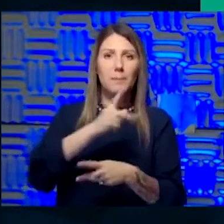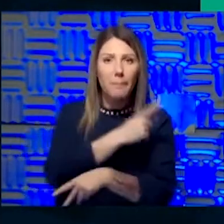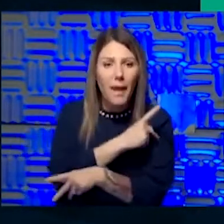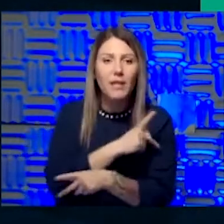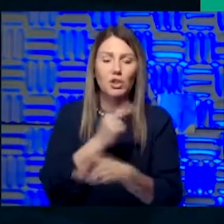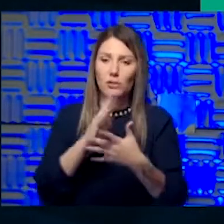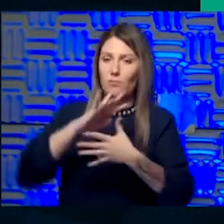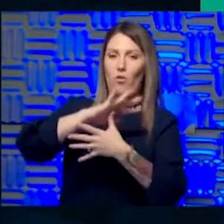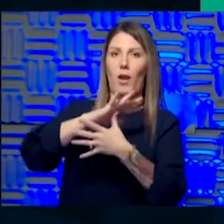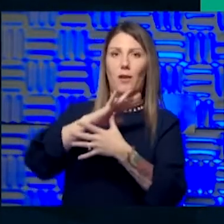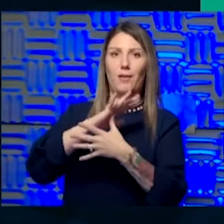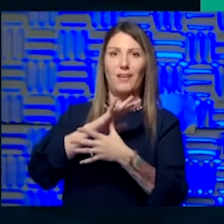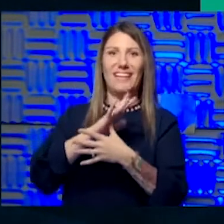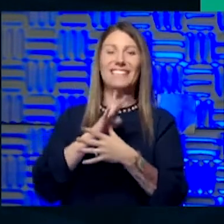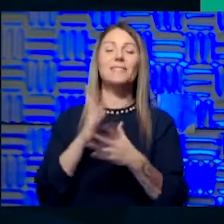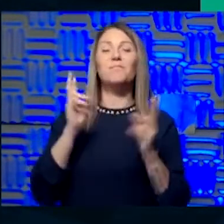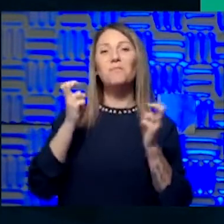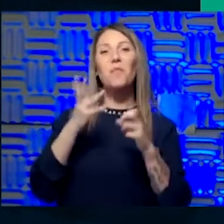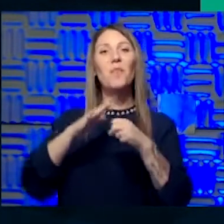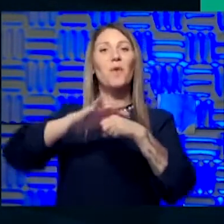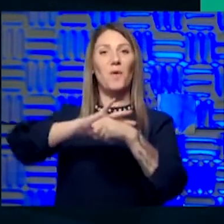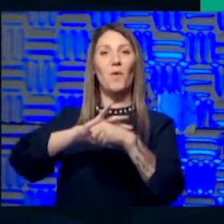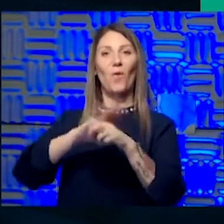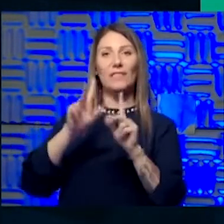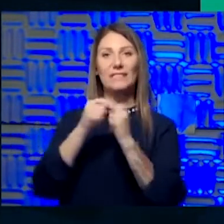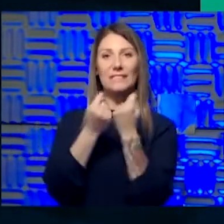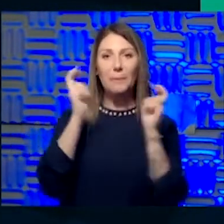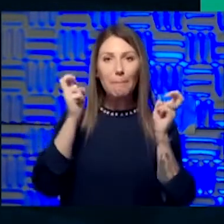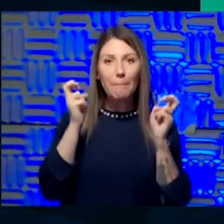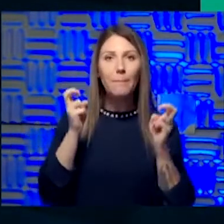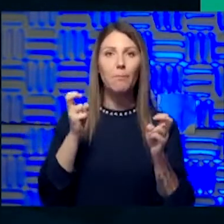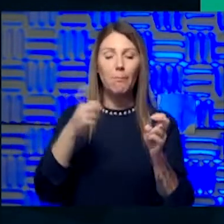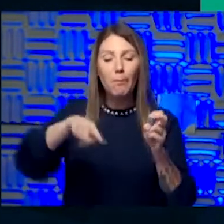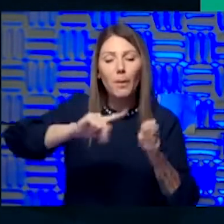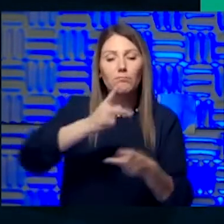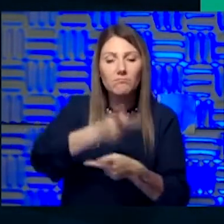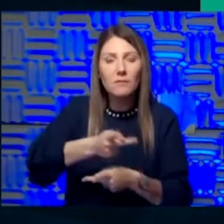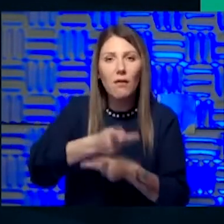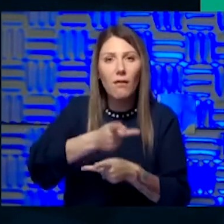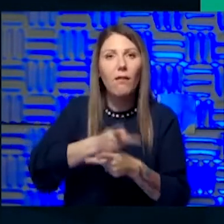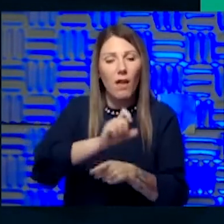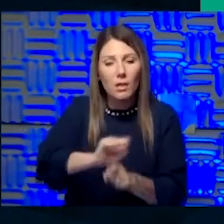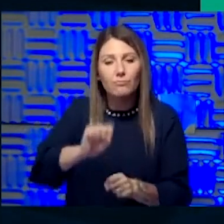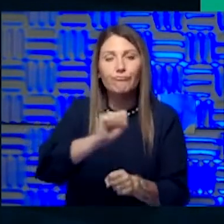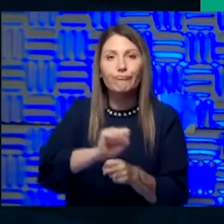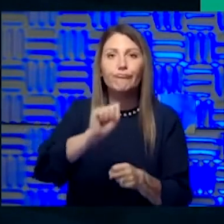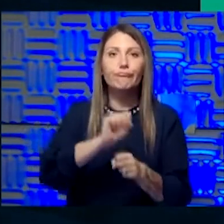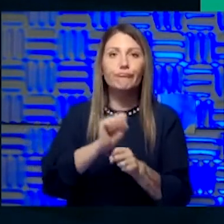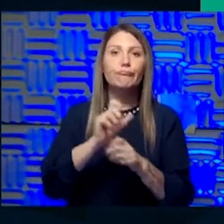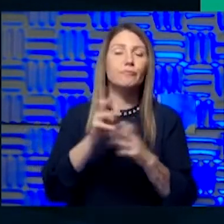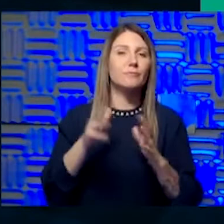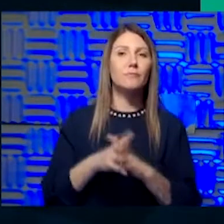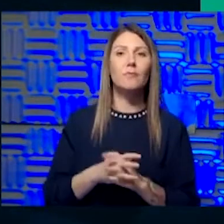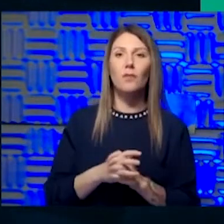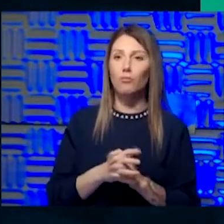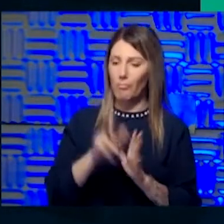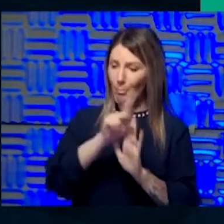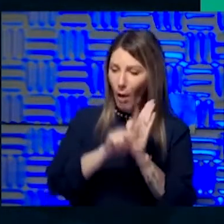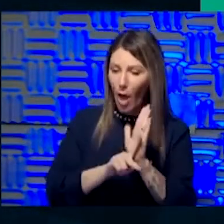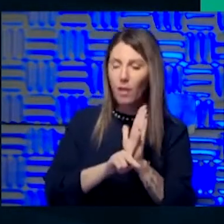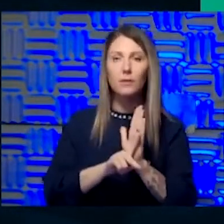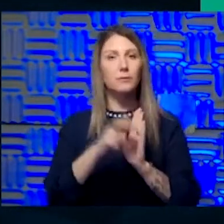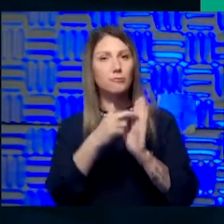so-called, COVID team. Taking care of them, all the time, developing policies and